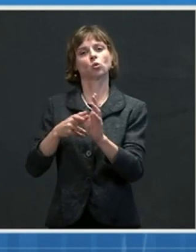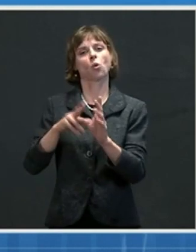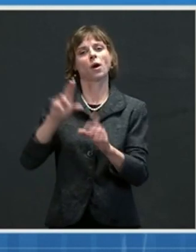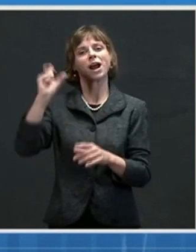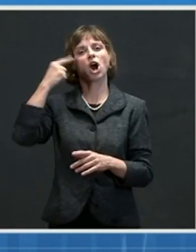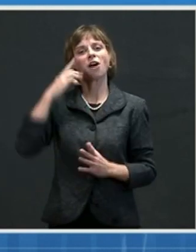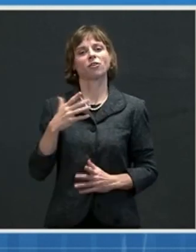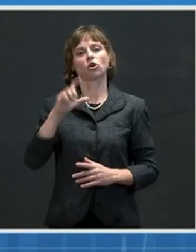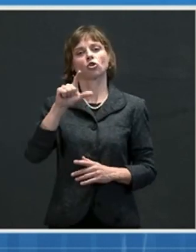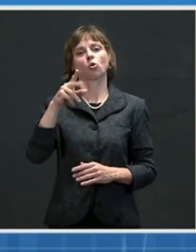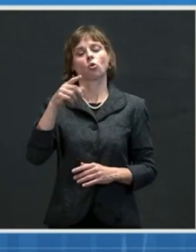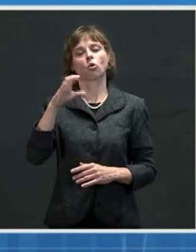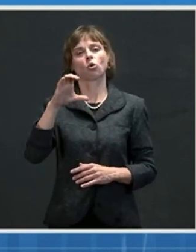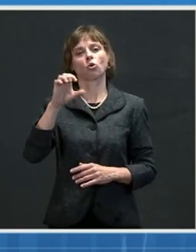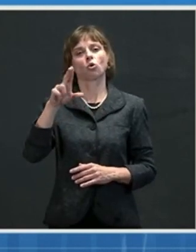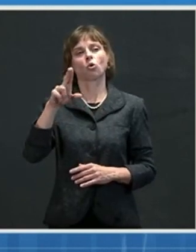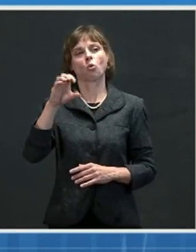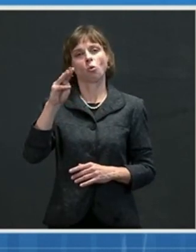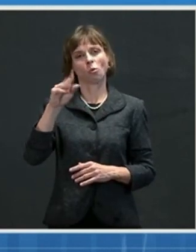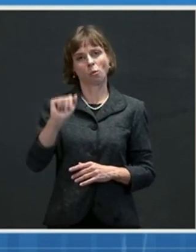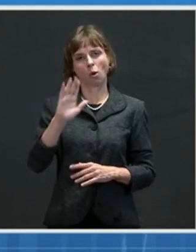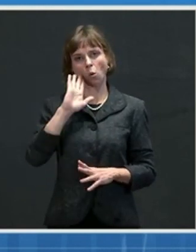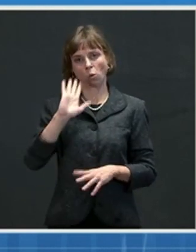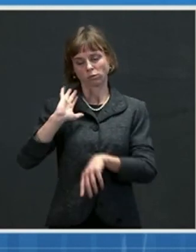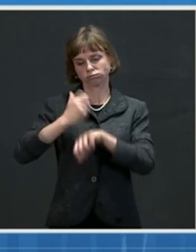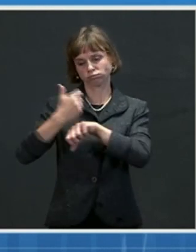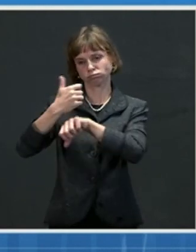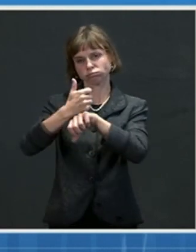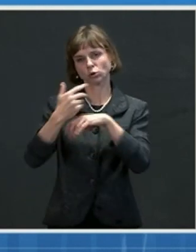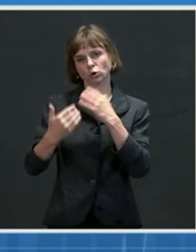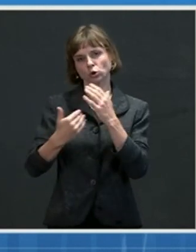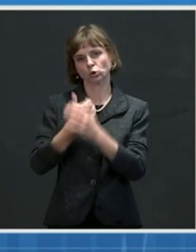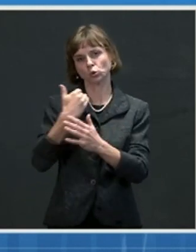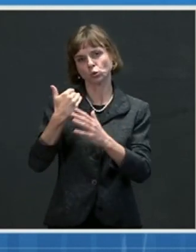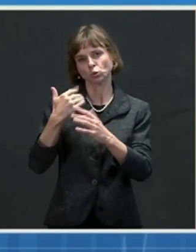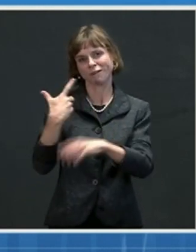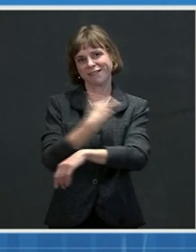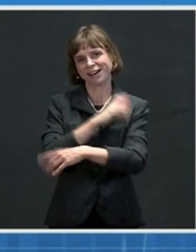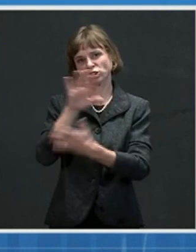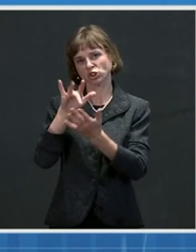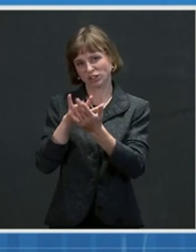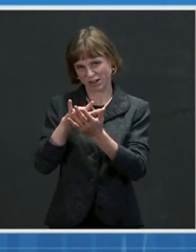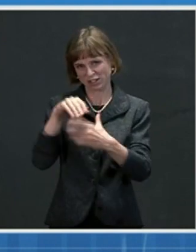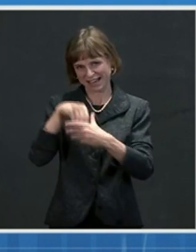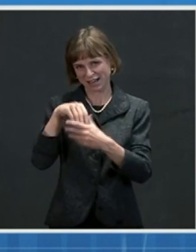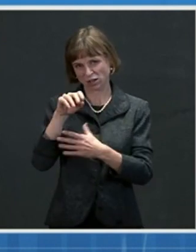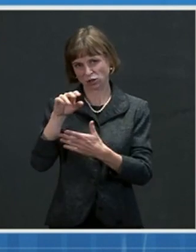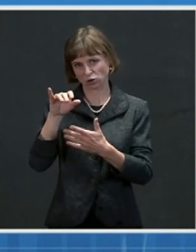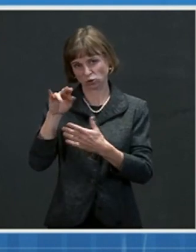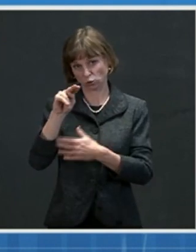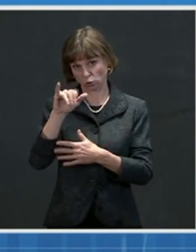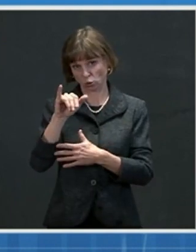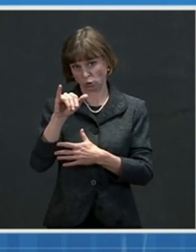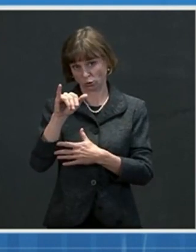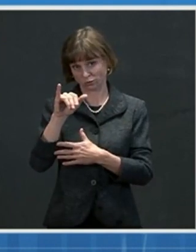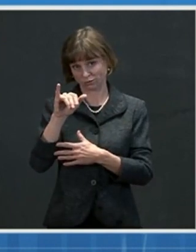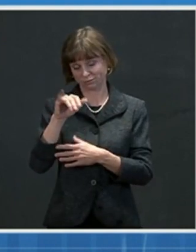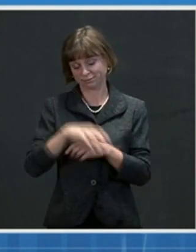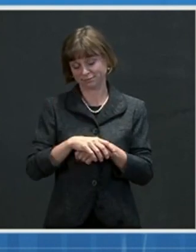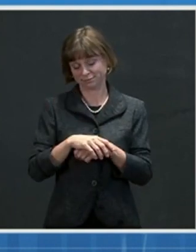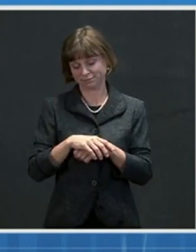vaccination centers in underserved communities in the state of New York. Another example of this work coming to life on the